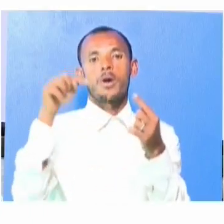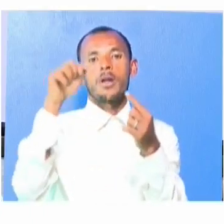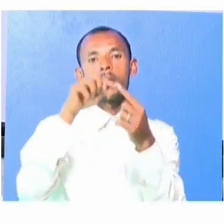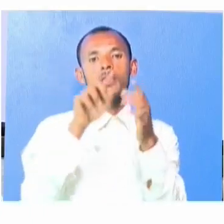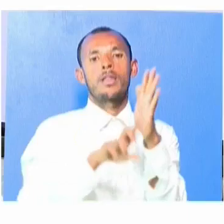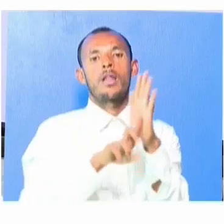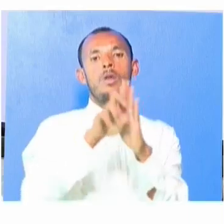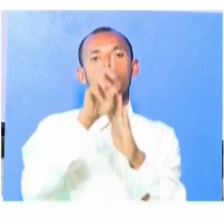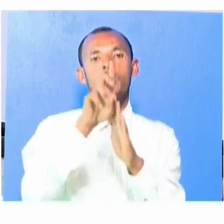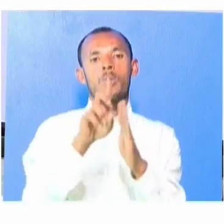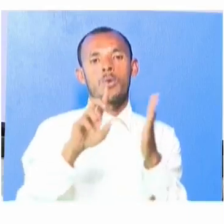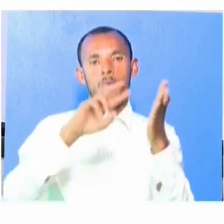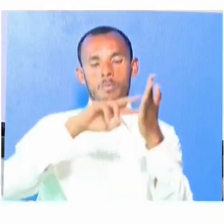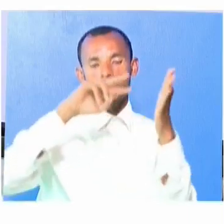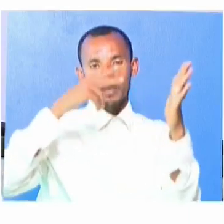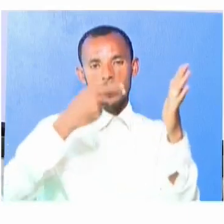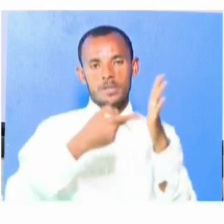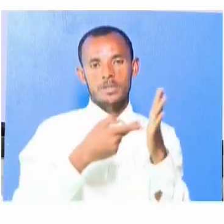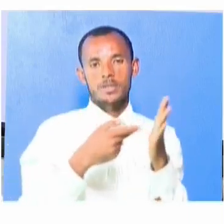Ascending order